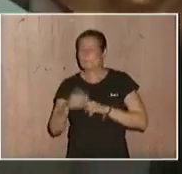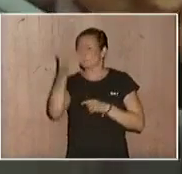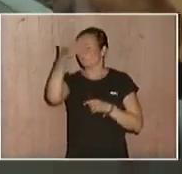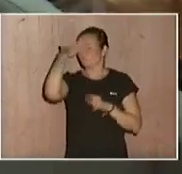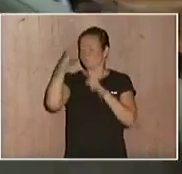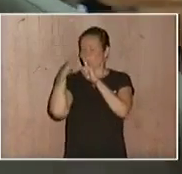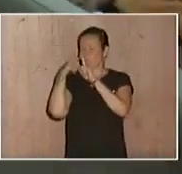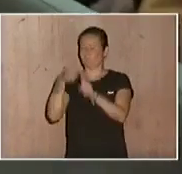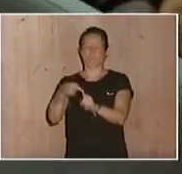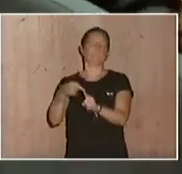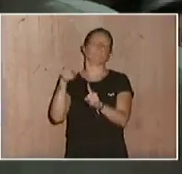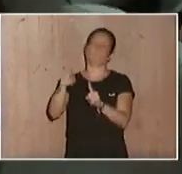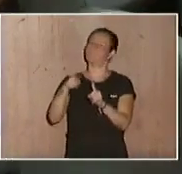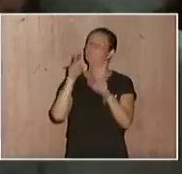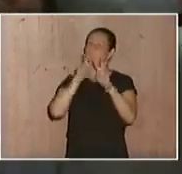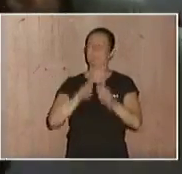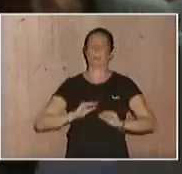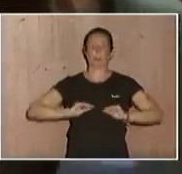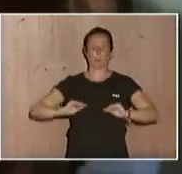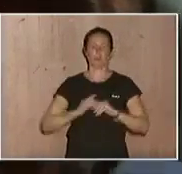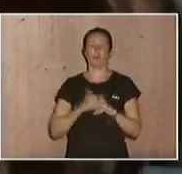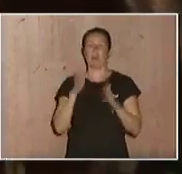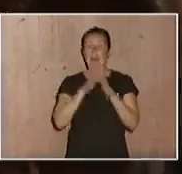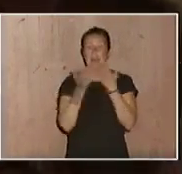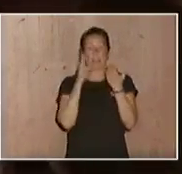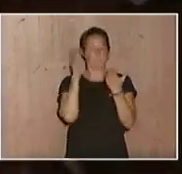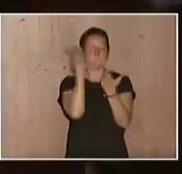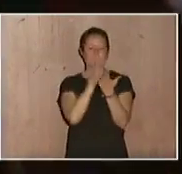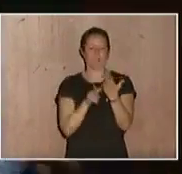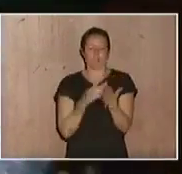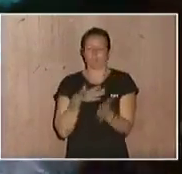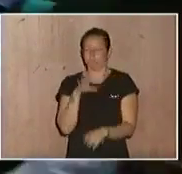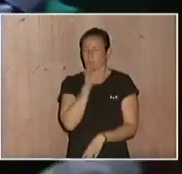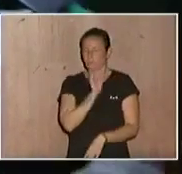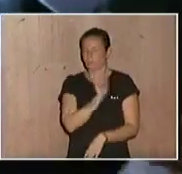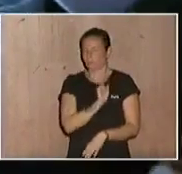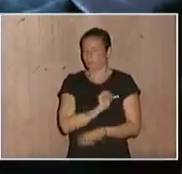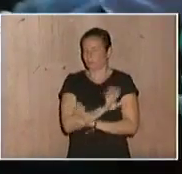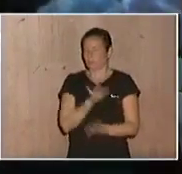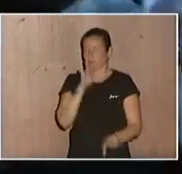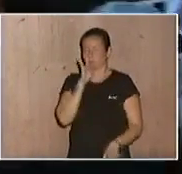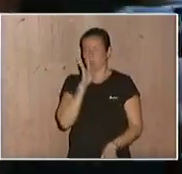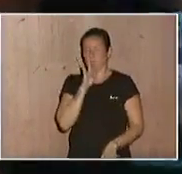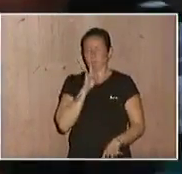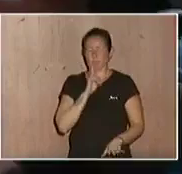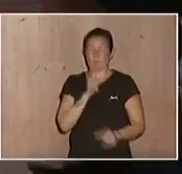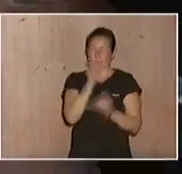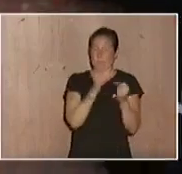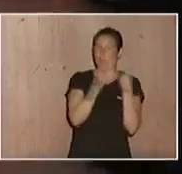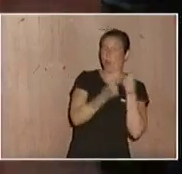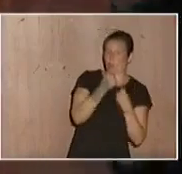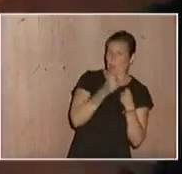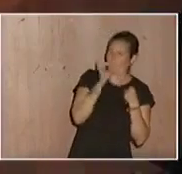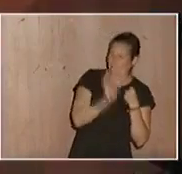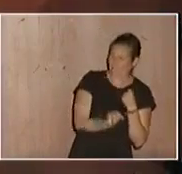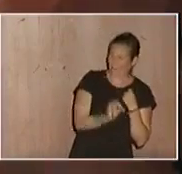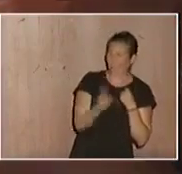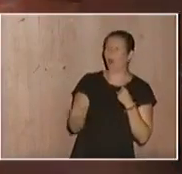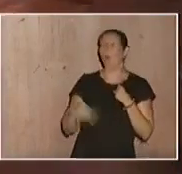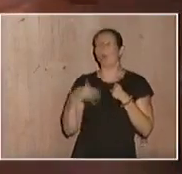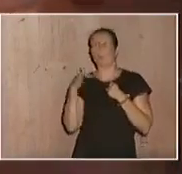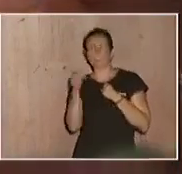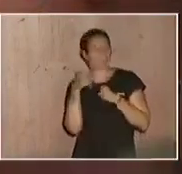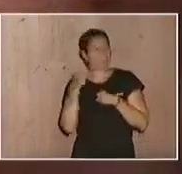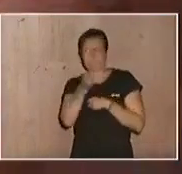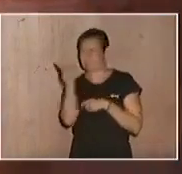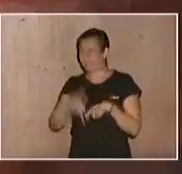de William. Leer este libro es una delicia, tanto para economistas como no economistas. Les animo,